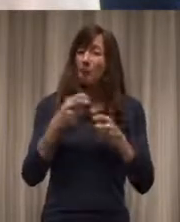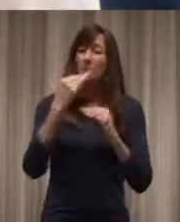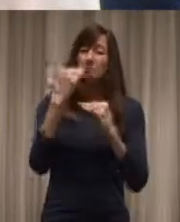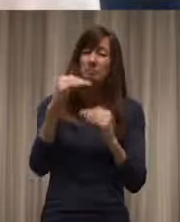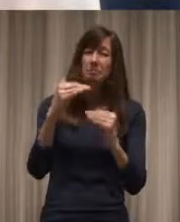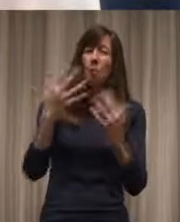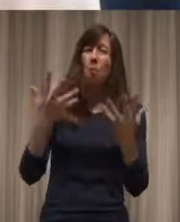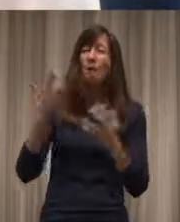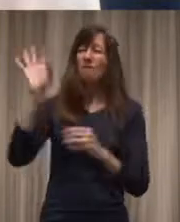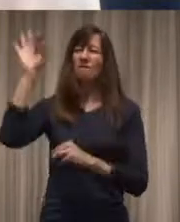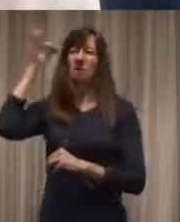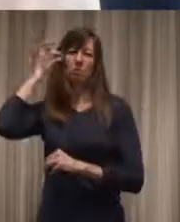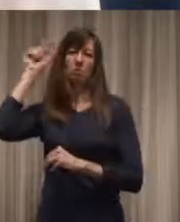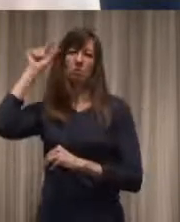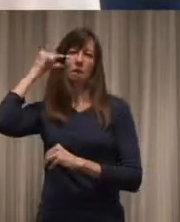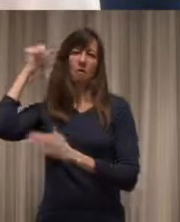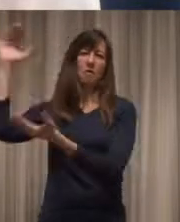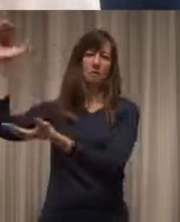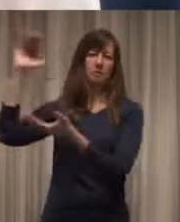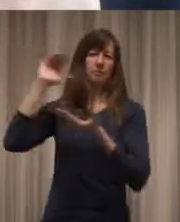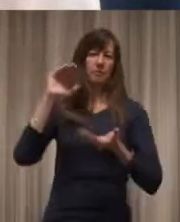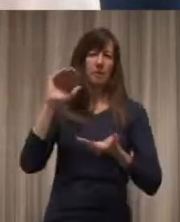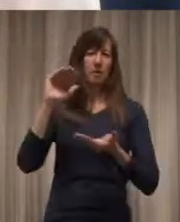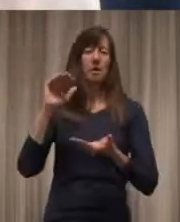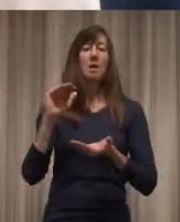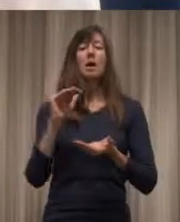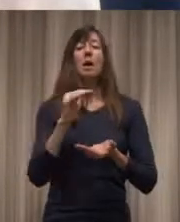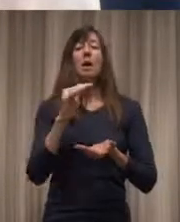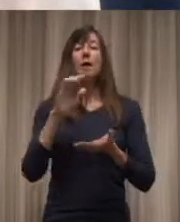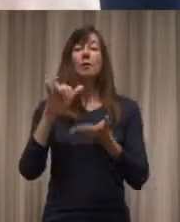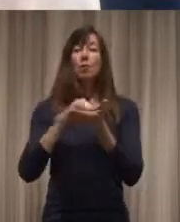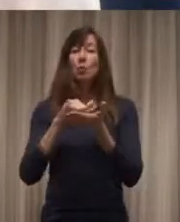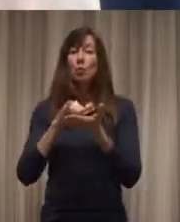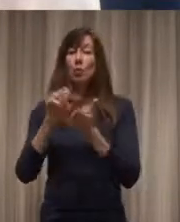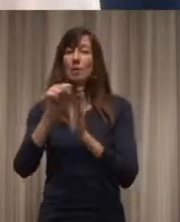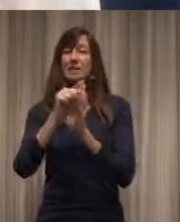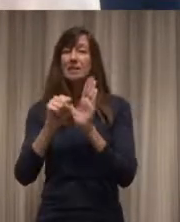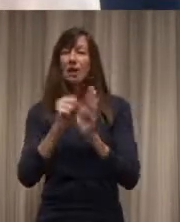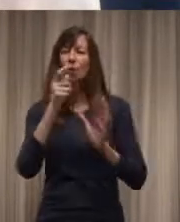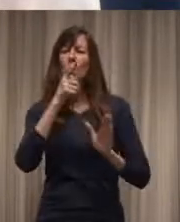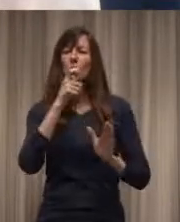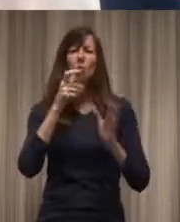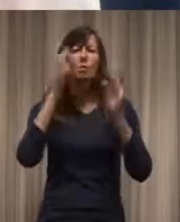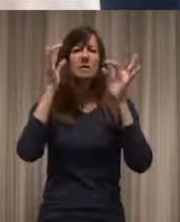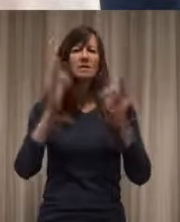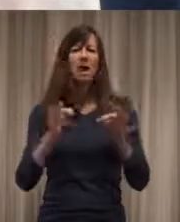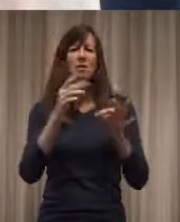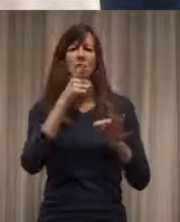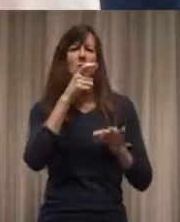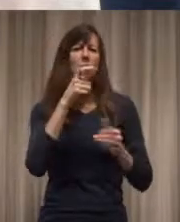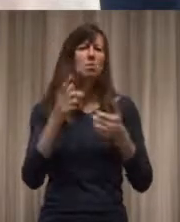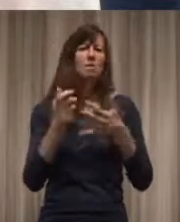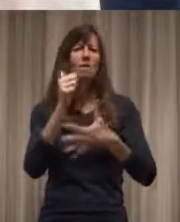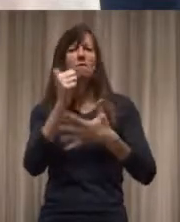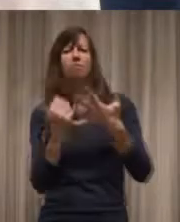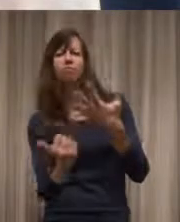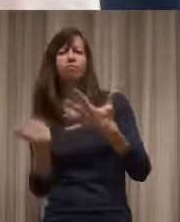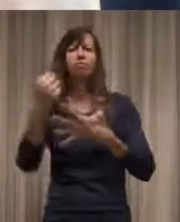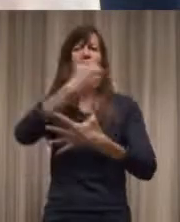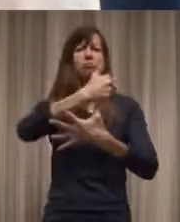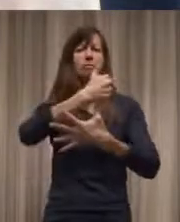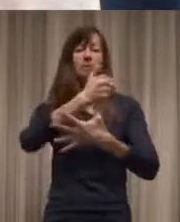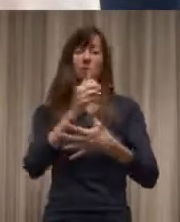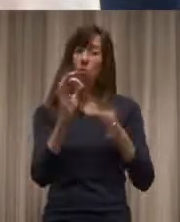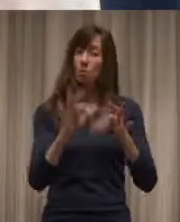criteria of who is eligible, which is set by New York State and by the Department of Health. So that's important for people out there